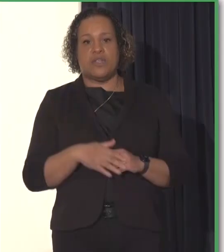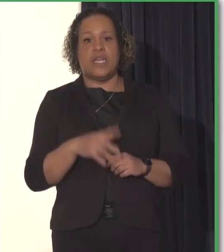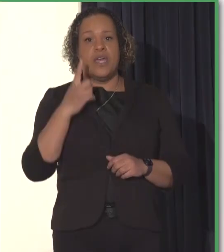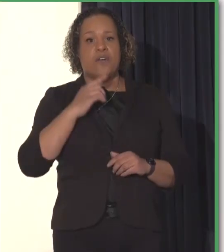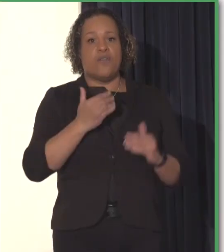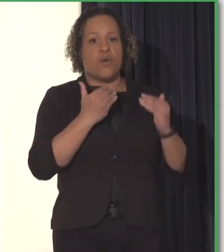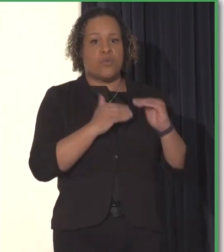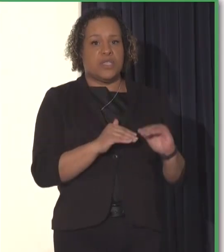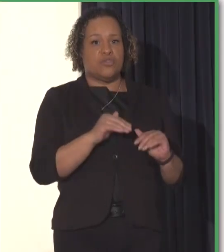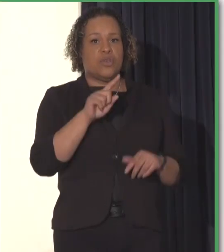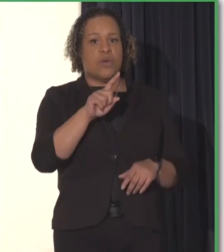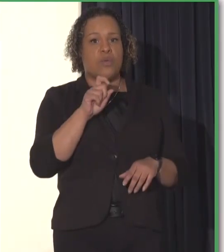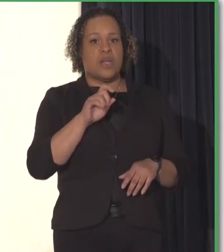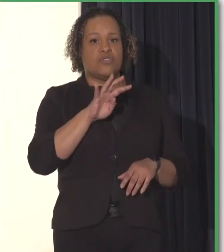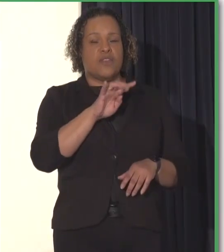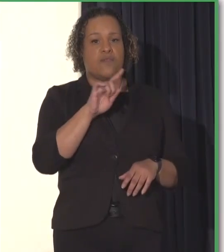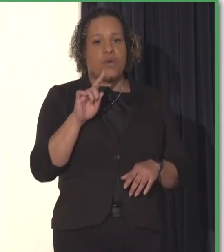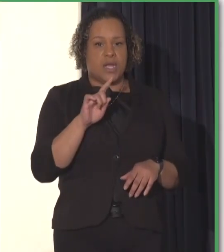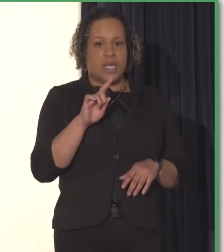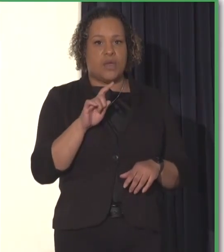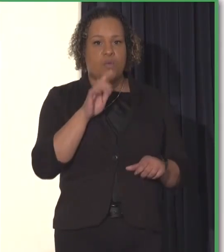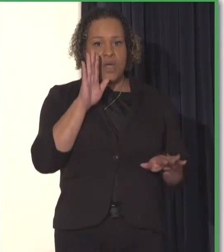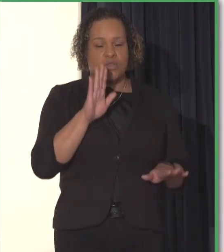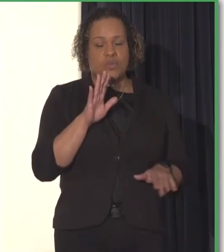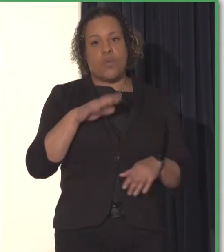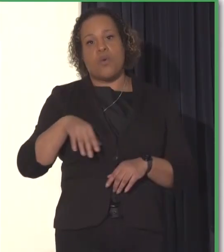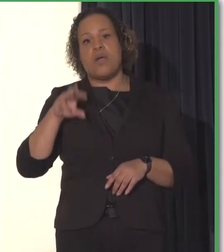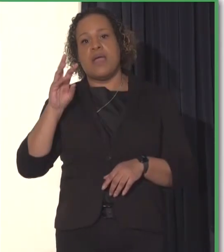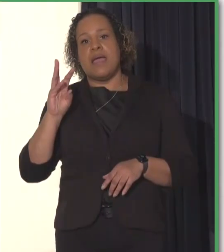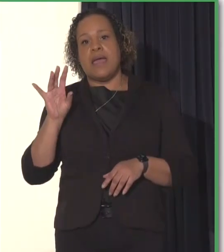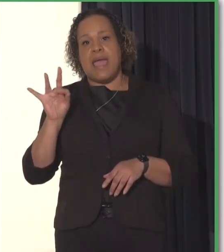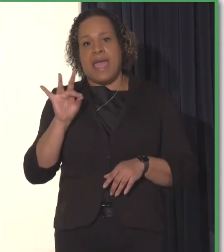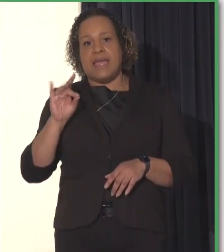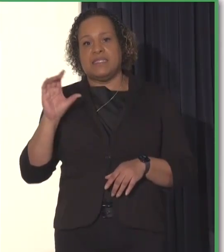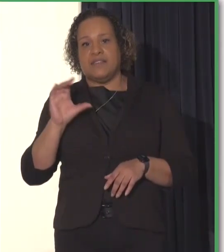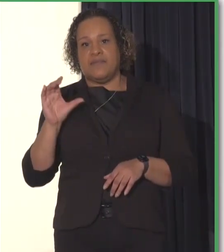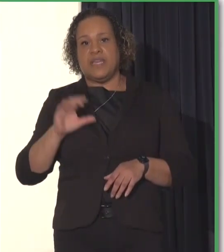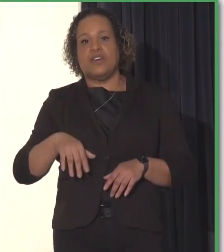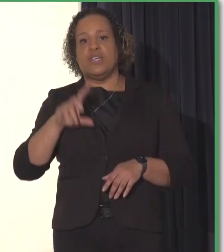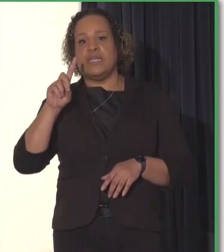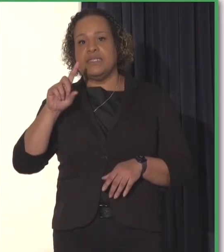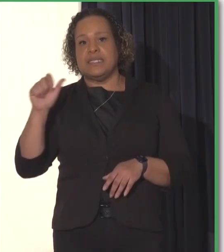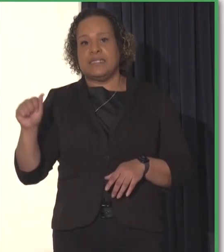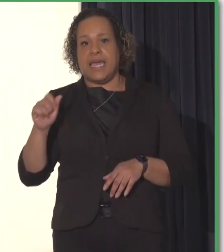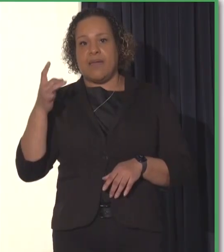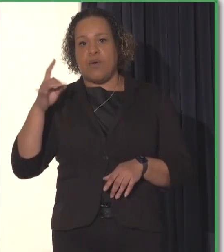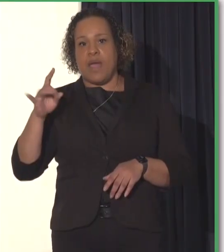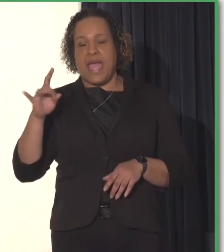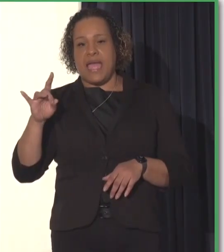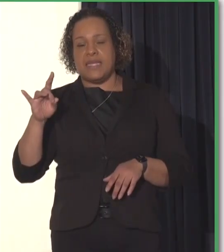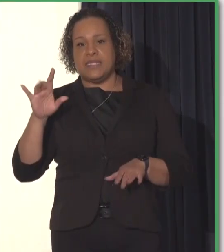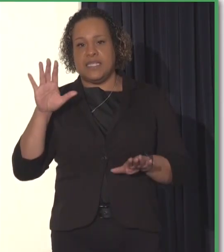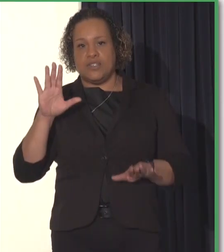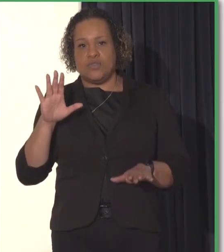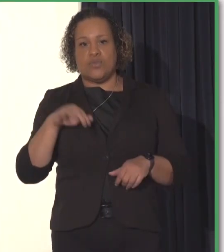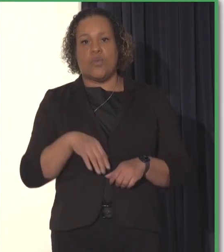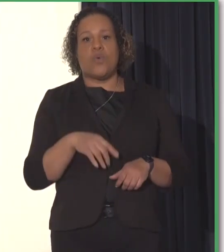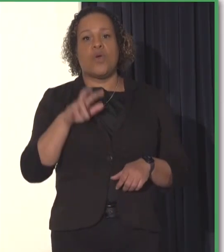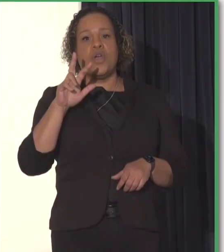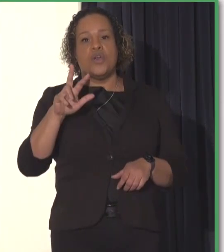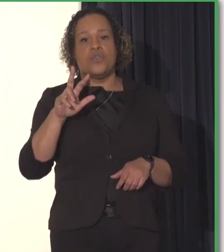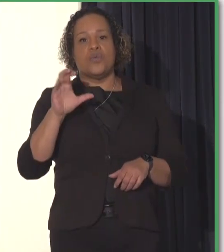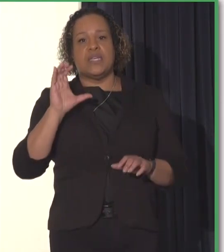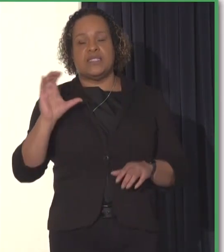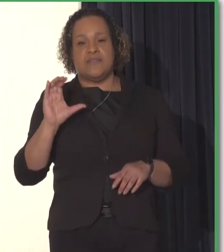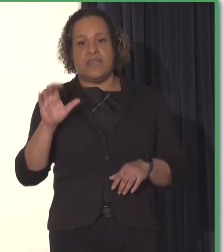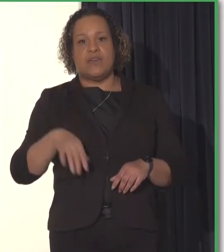we had 141 sworn, 8 civilians. Disabled, 18 sworn, 3 civilians. Sick, 27